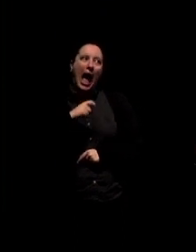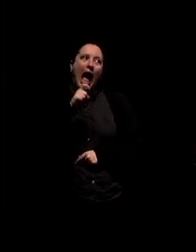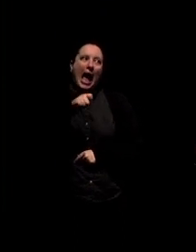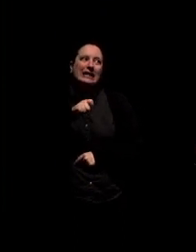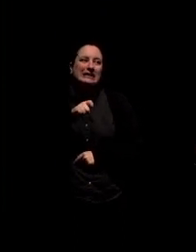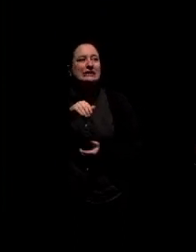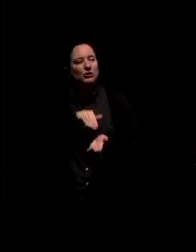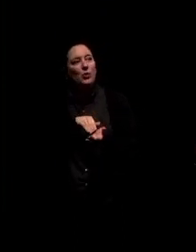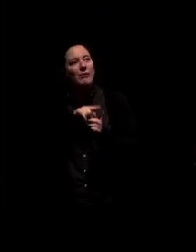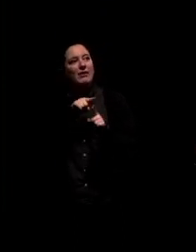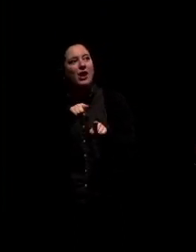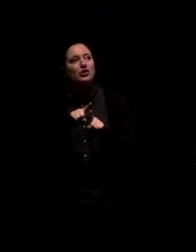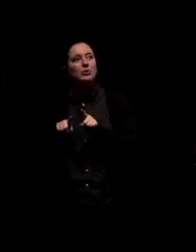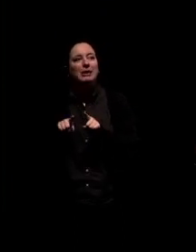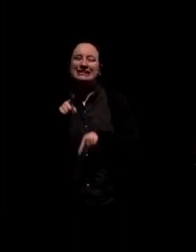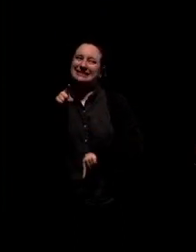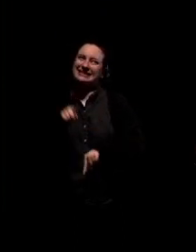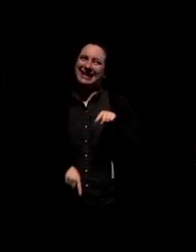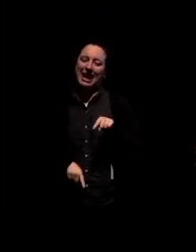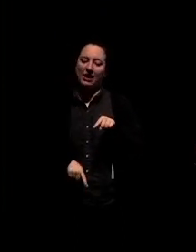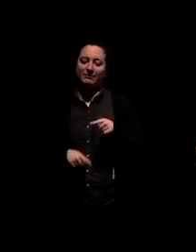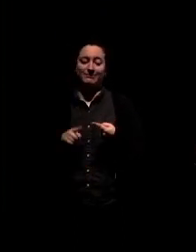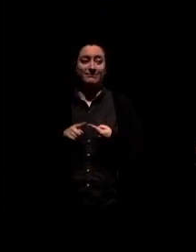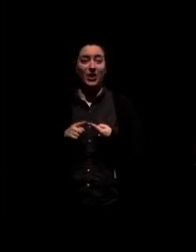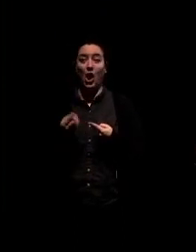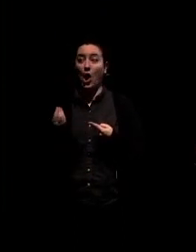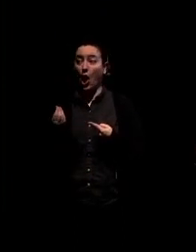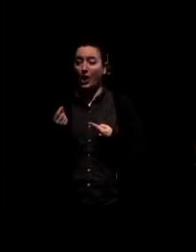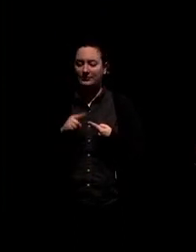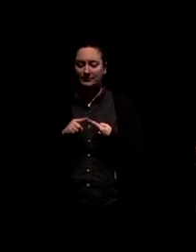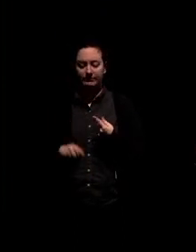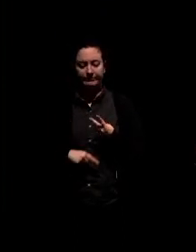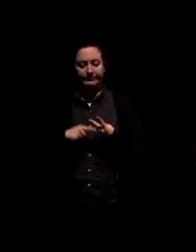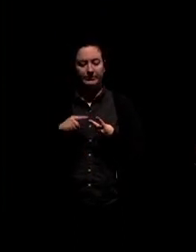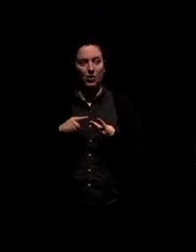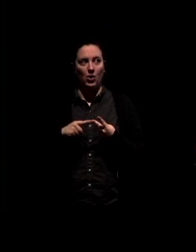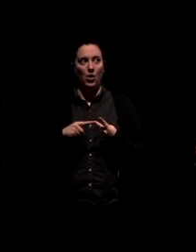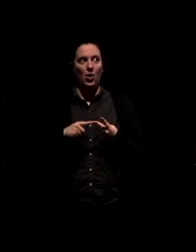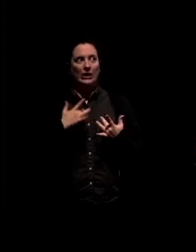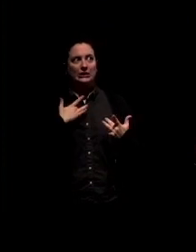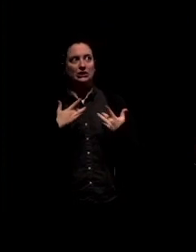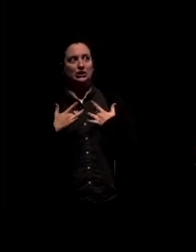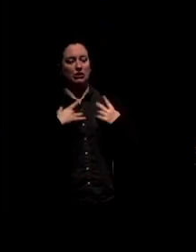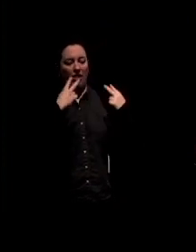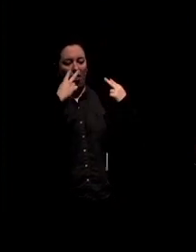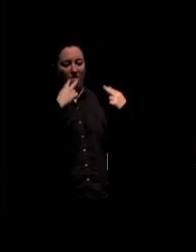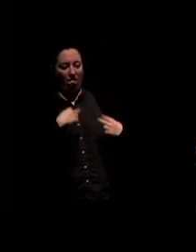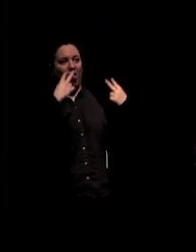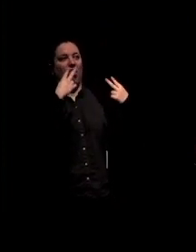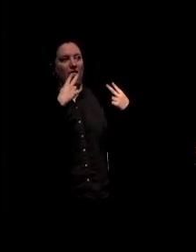cost or because they would be mistreated. So people, and